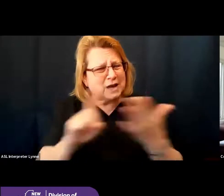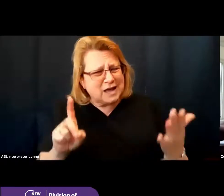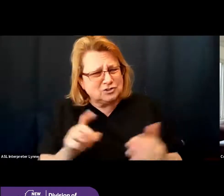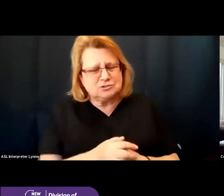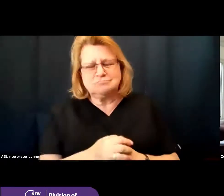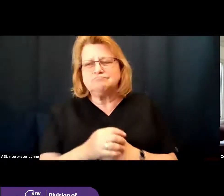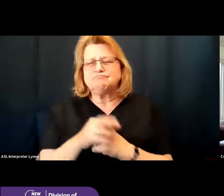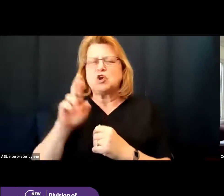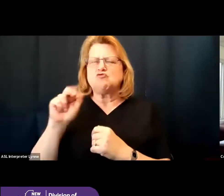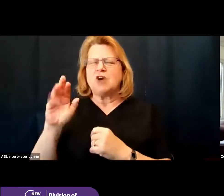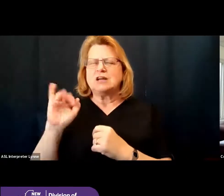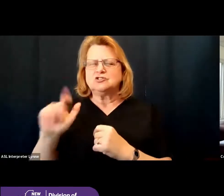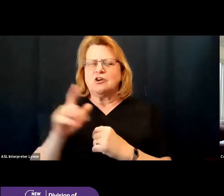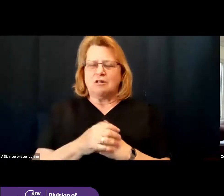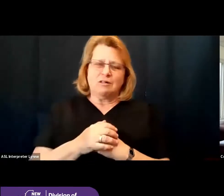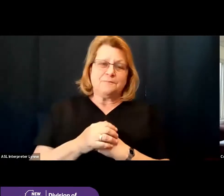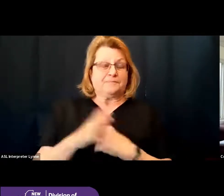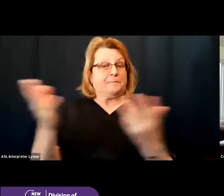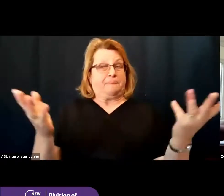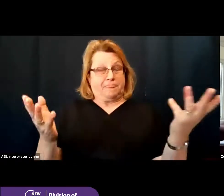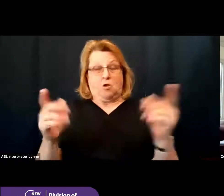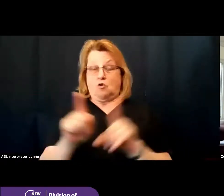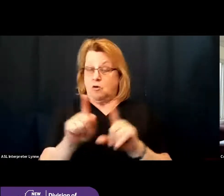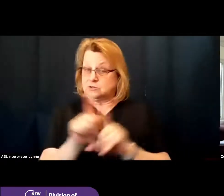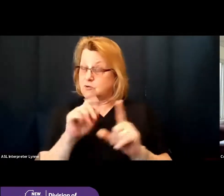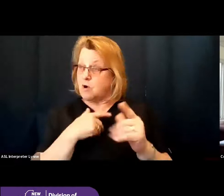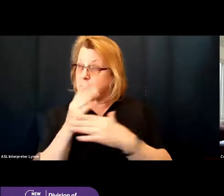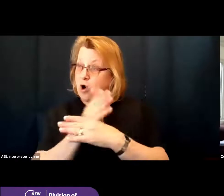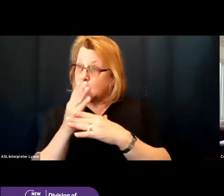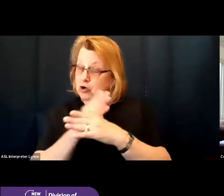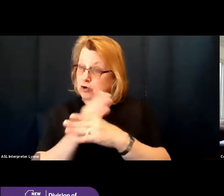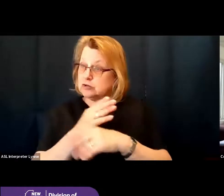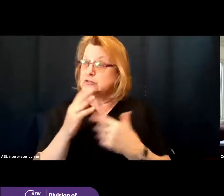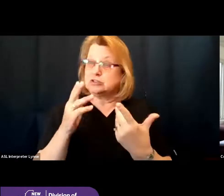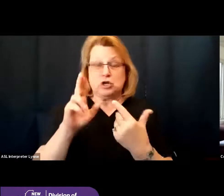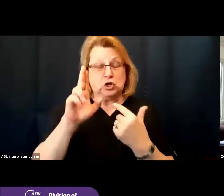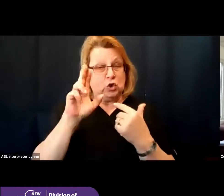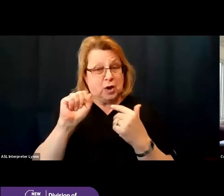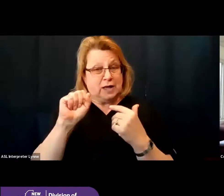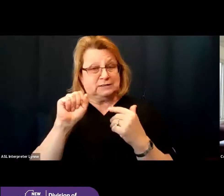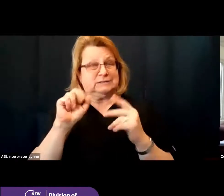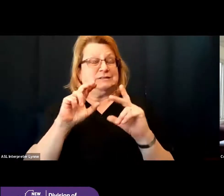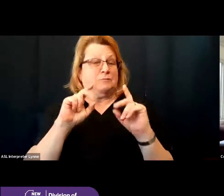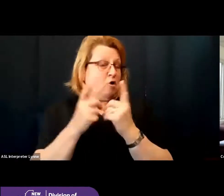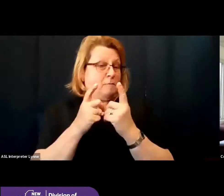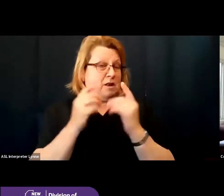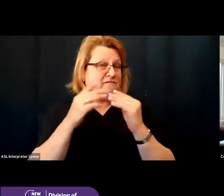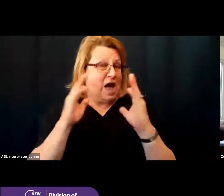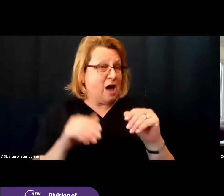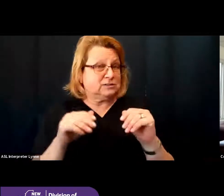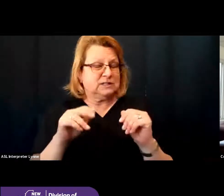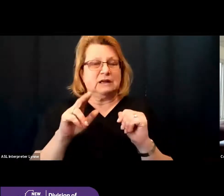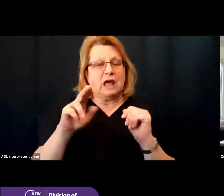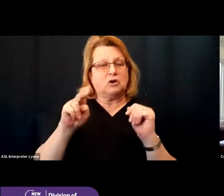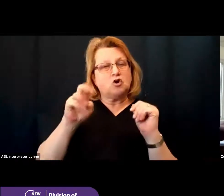You know, at the federal level, our partners at the U.S. Department of Housing and Urban Development have set a theme for this